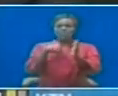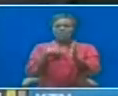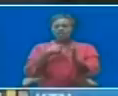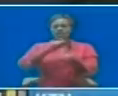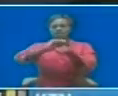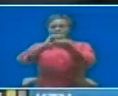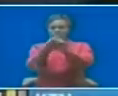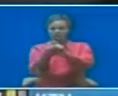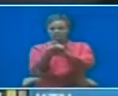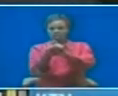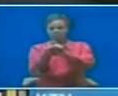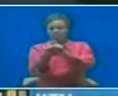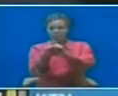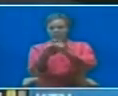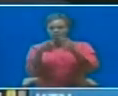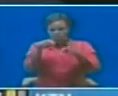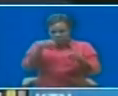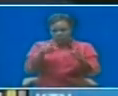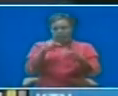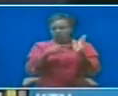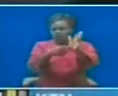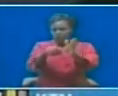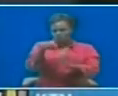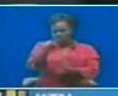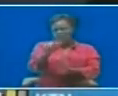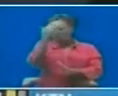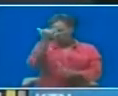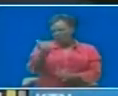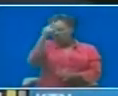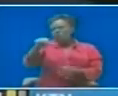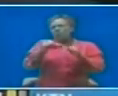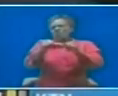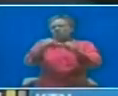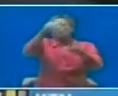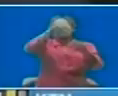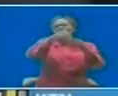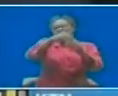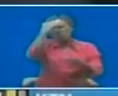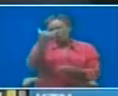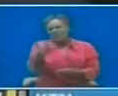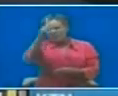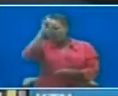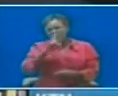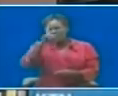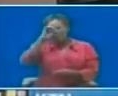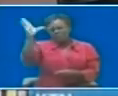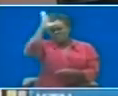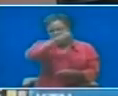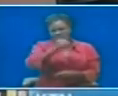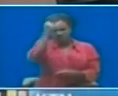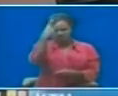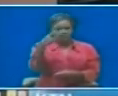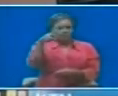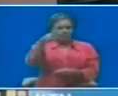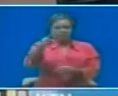on and then rebroadcast yours, why would you continue investing? I mean, it's such a serious misdirection. The way they